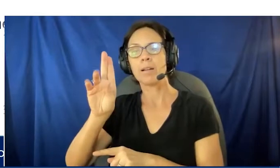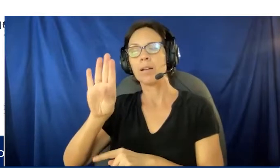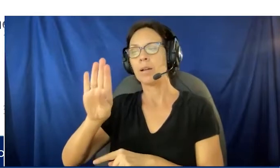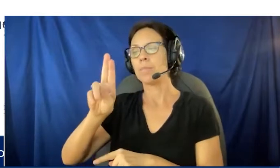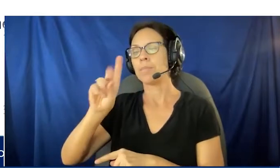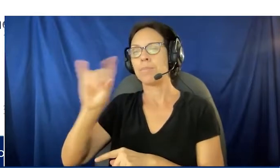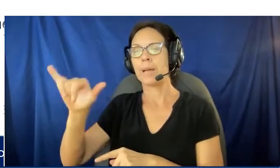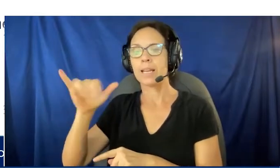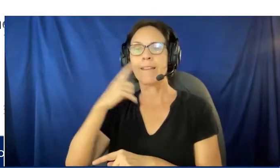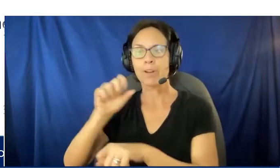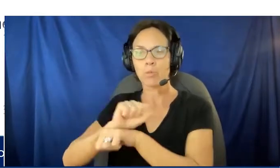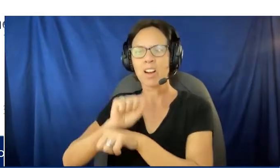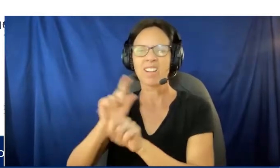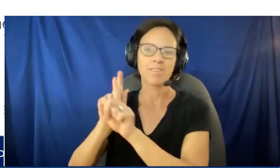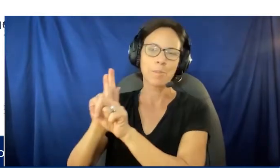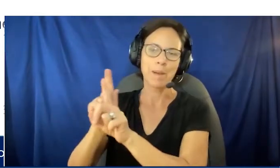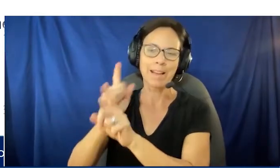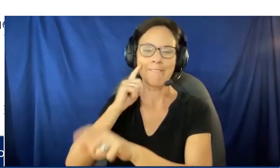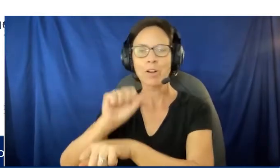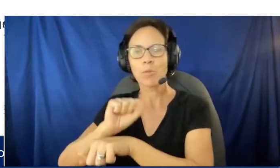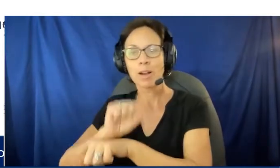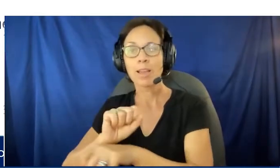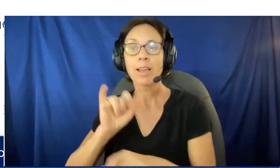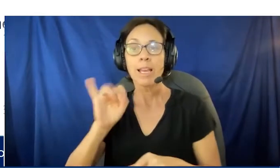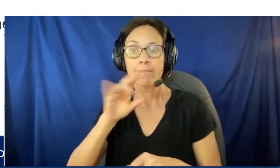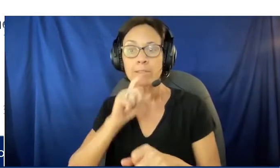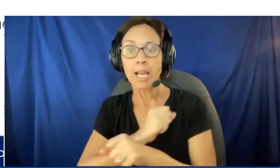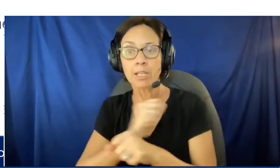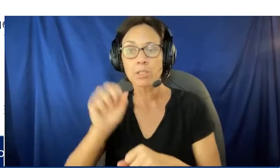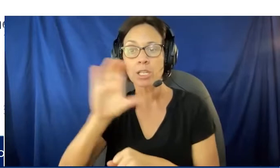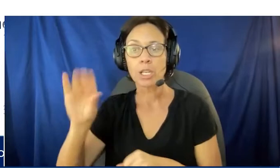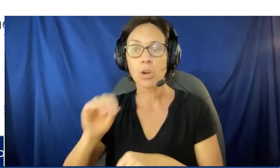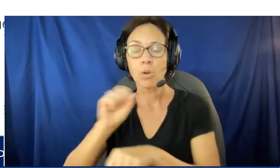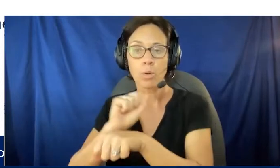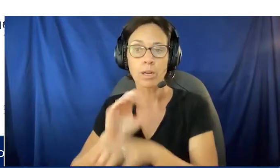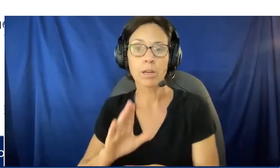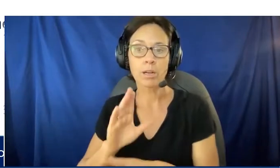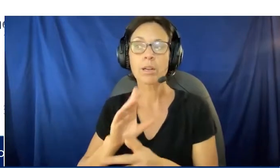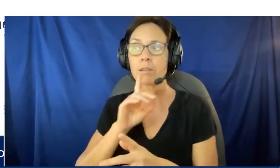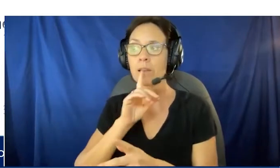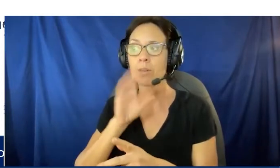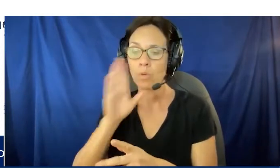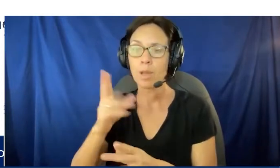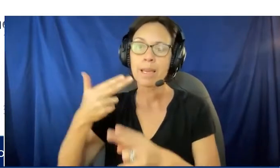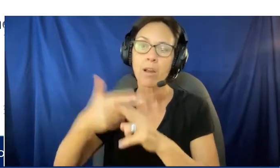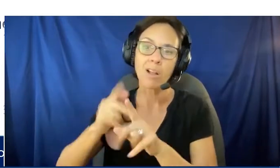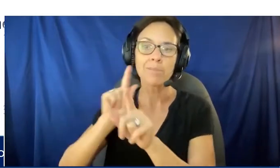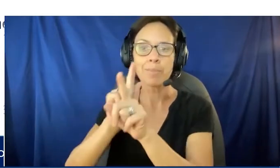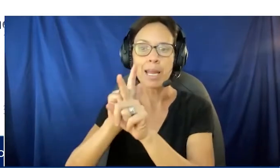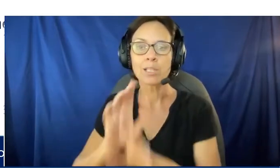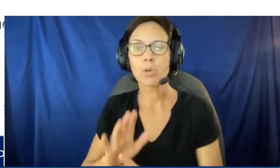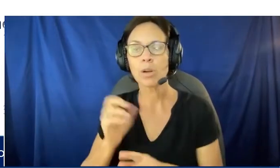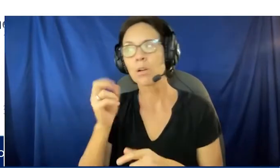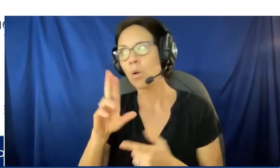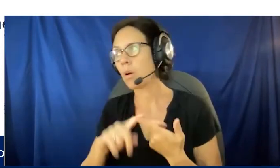it's truly a coworker that's serving as your mentor or serving as